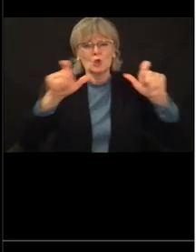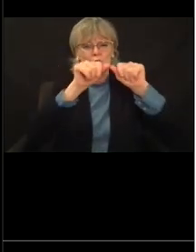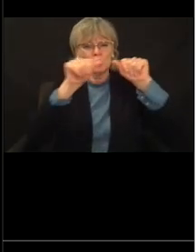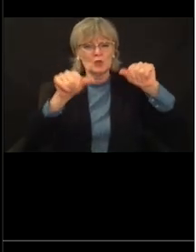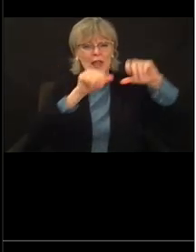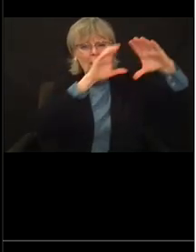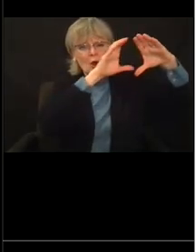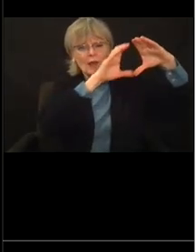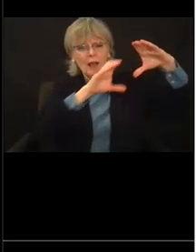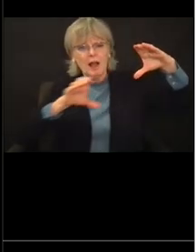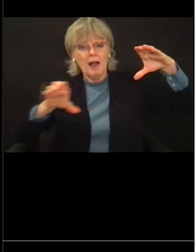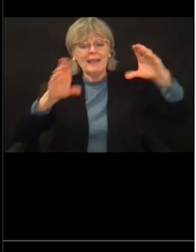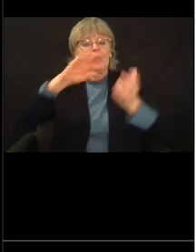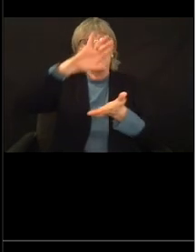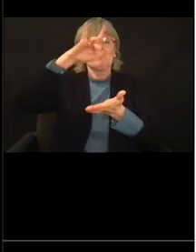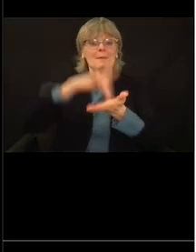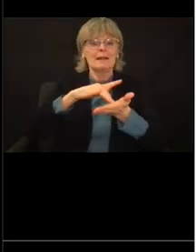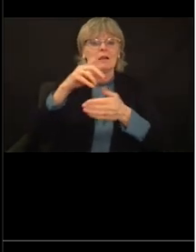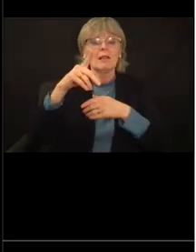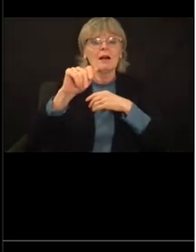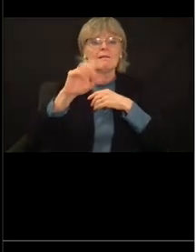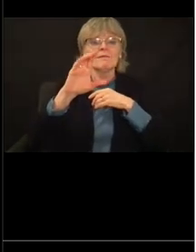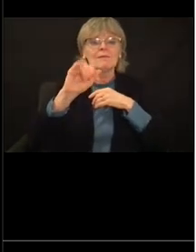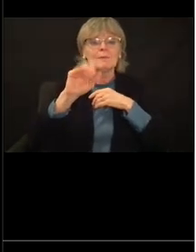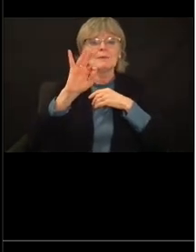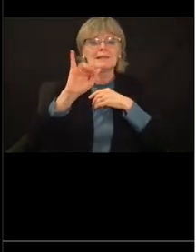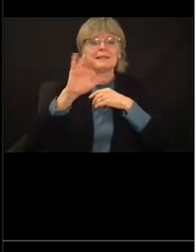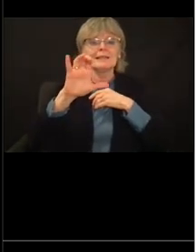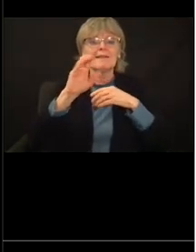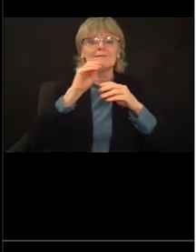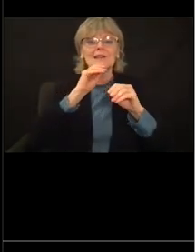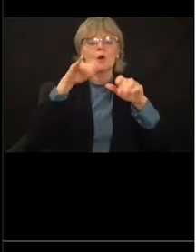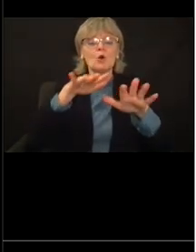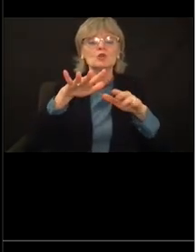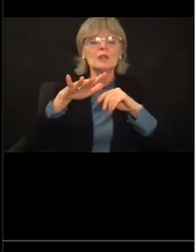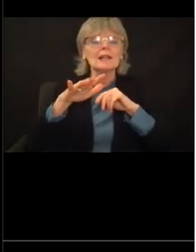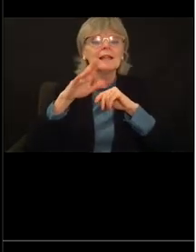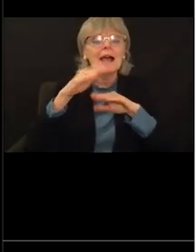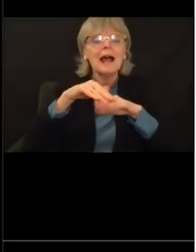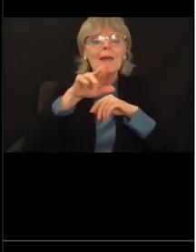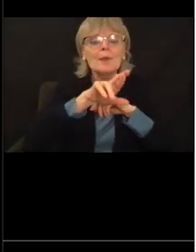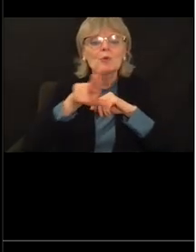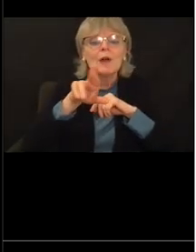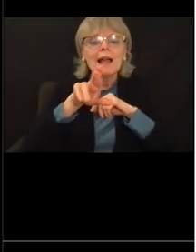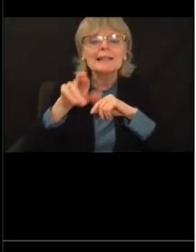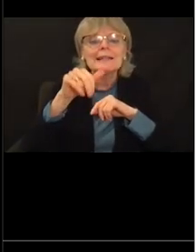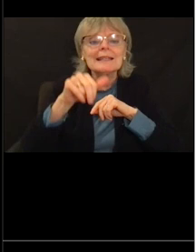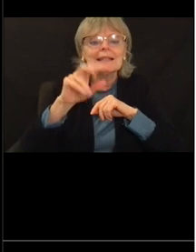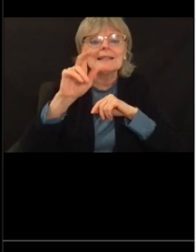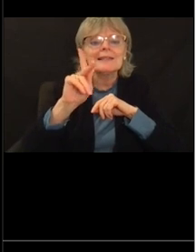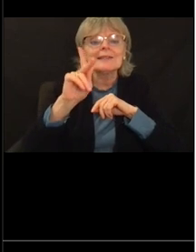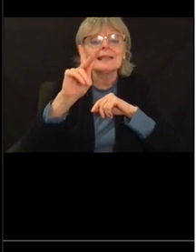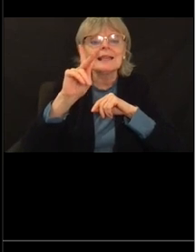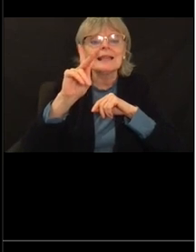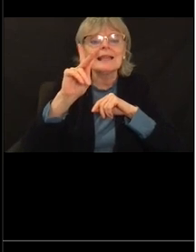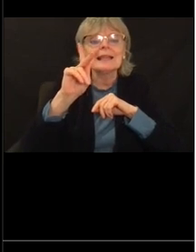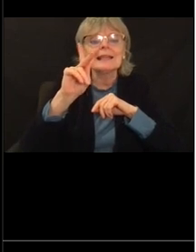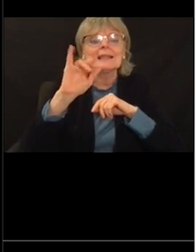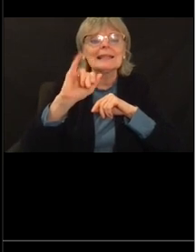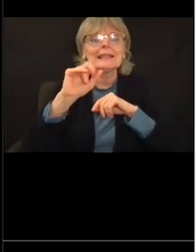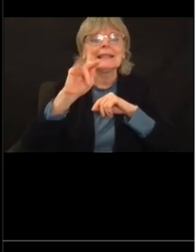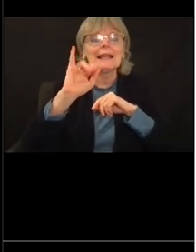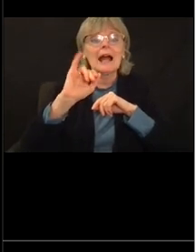in the middle of the Pacific Ocean. And so Kai Ola is on the right here. So Kai Ola is actually